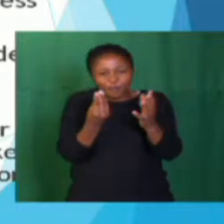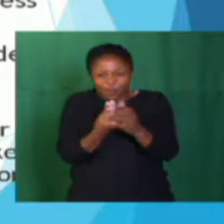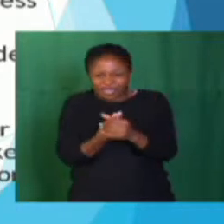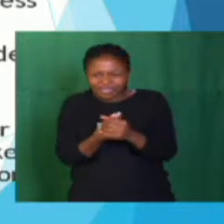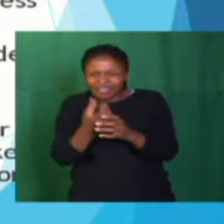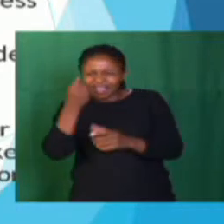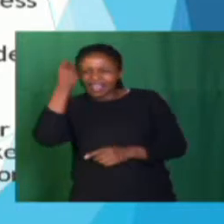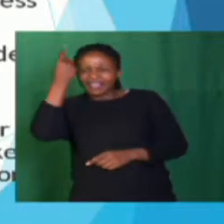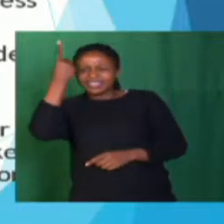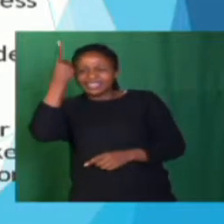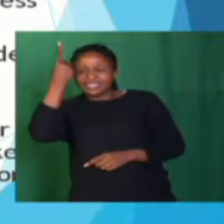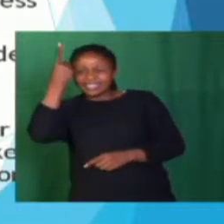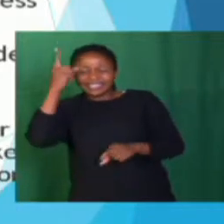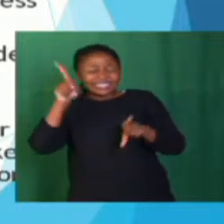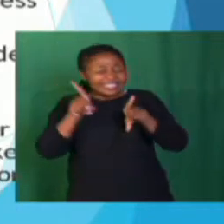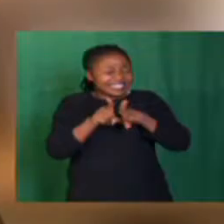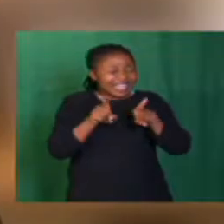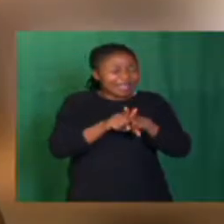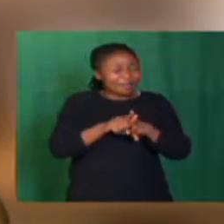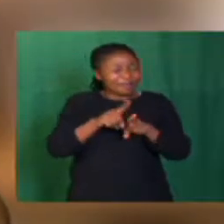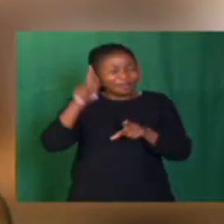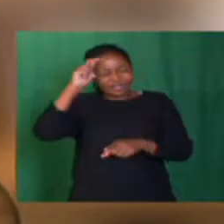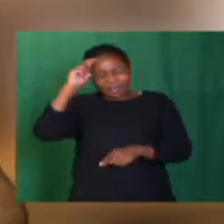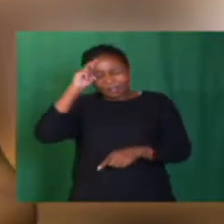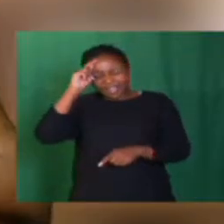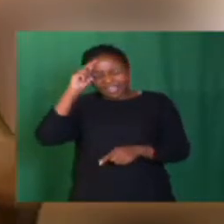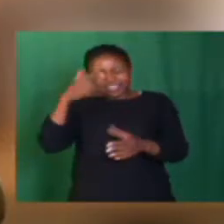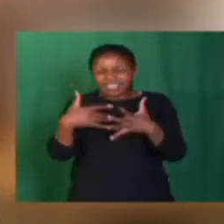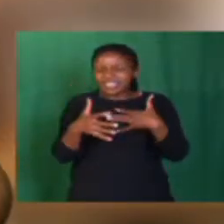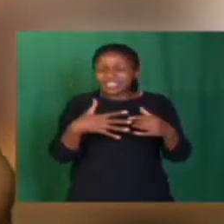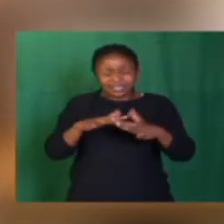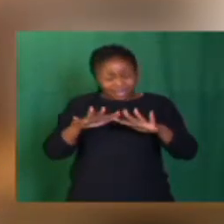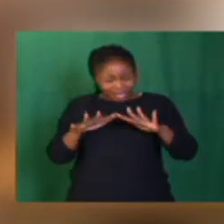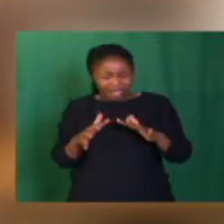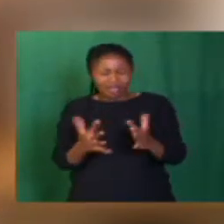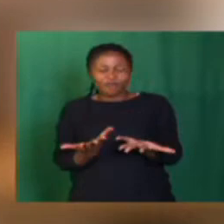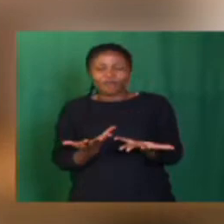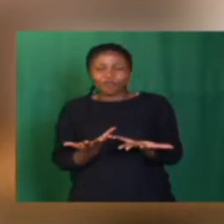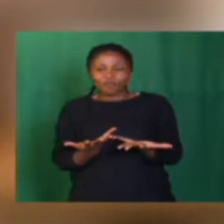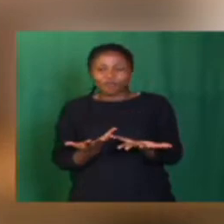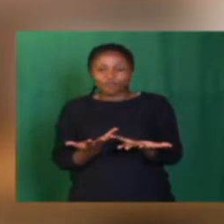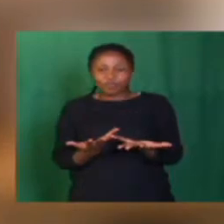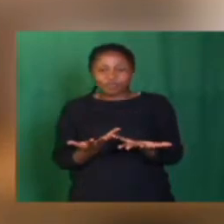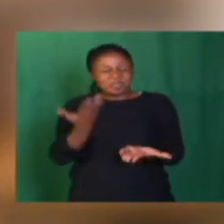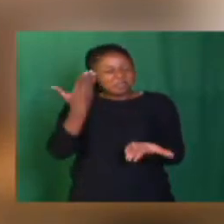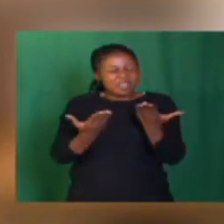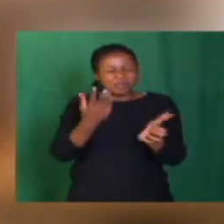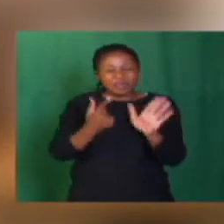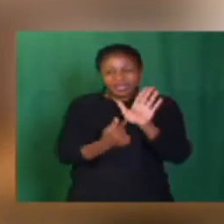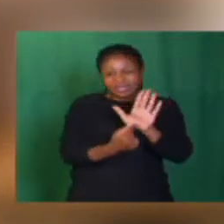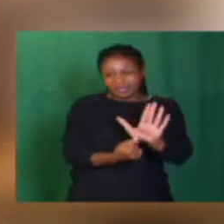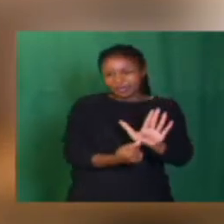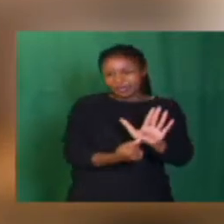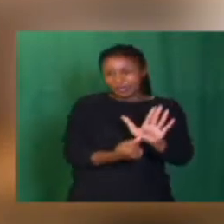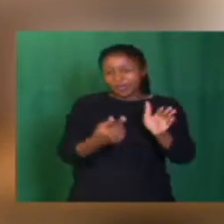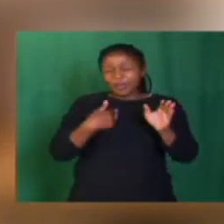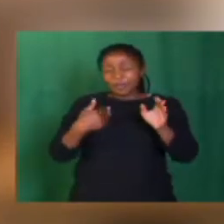I'm going to show you a card here about your hero. You are now going to think that this is maybe the way I want to actually